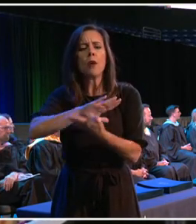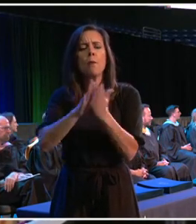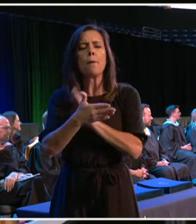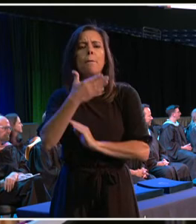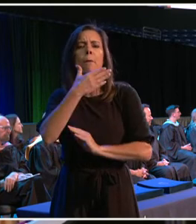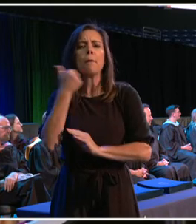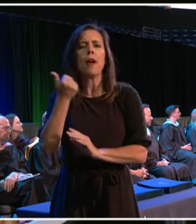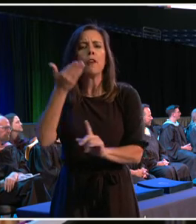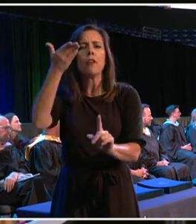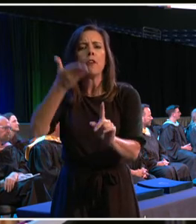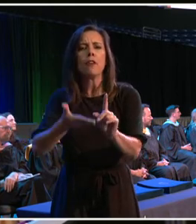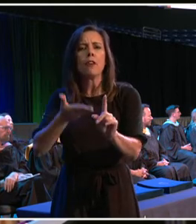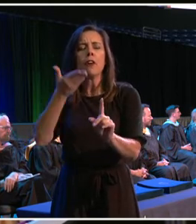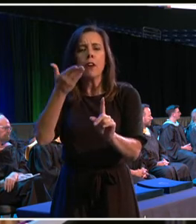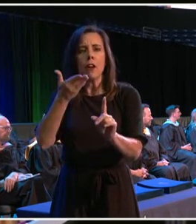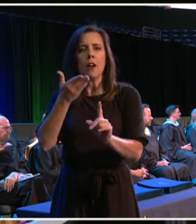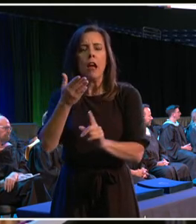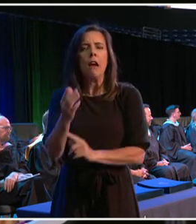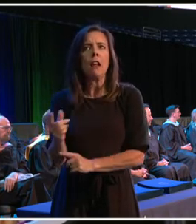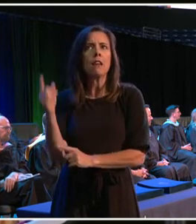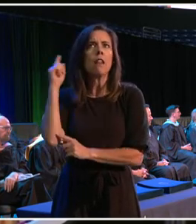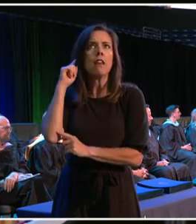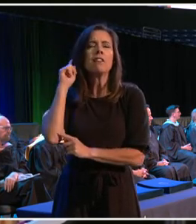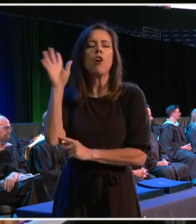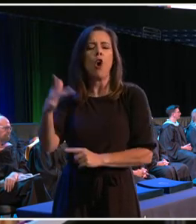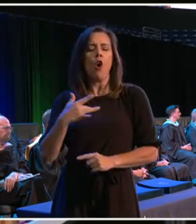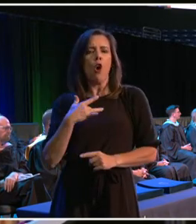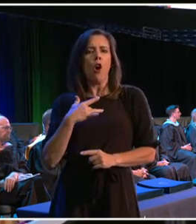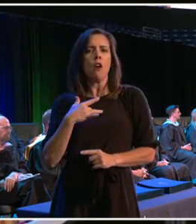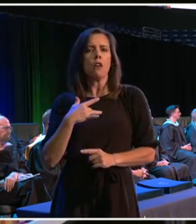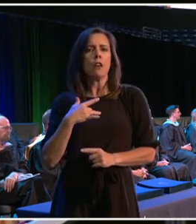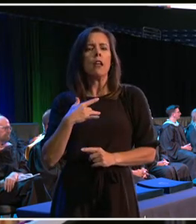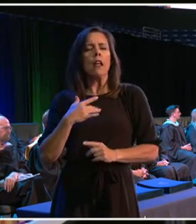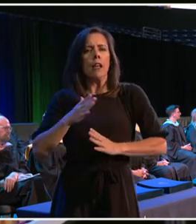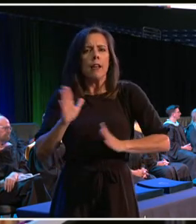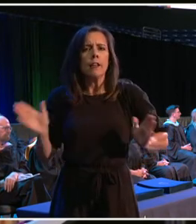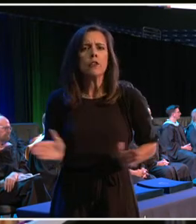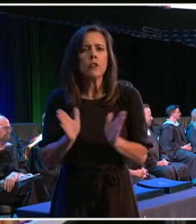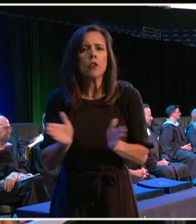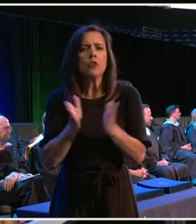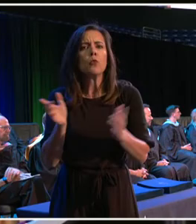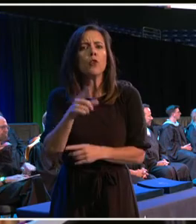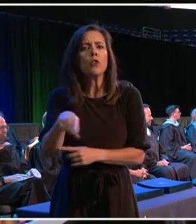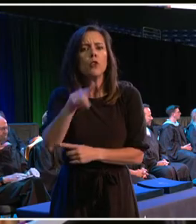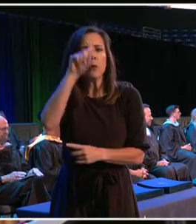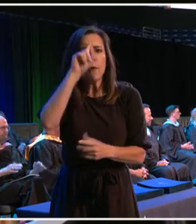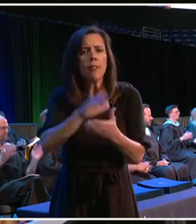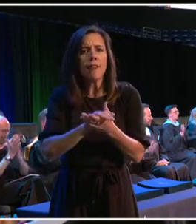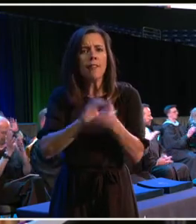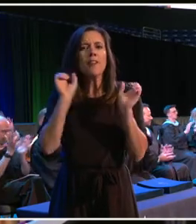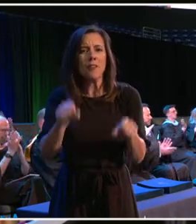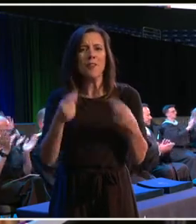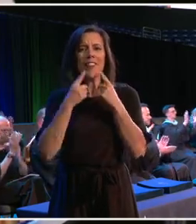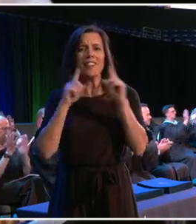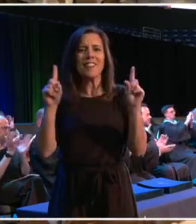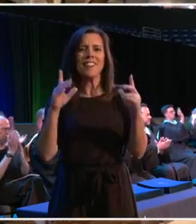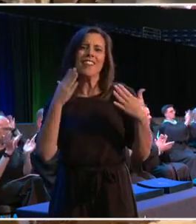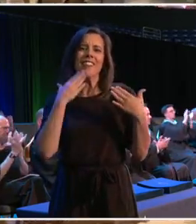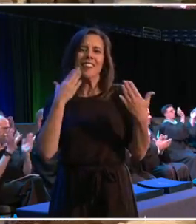and better you, to listen to your heart, and to keep pushing for what you believe that you can achieve. Thank you.